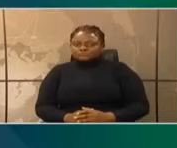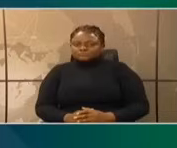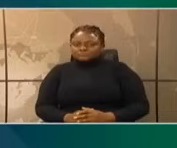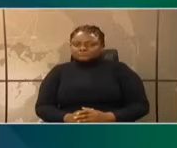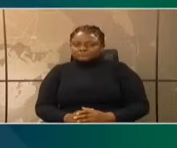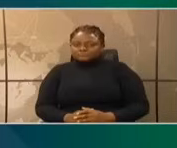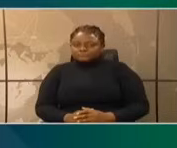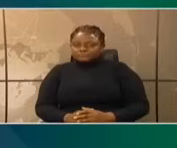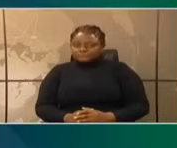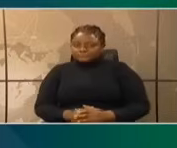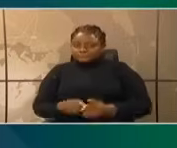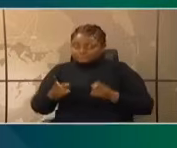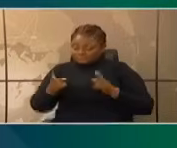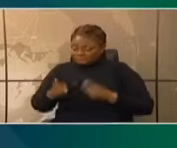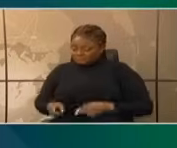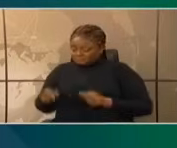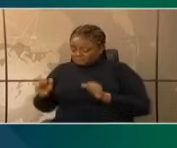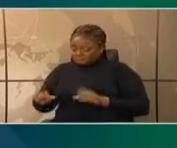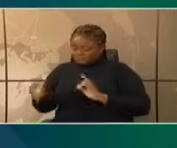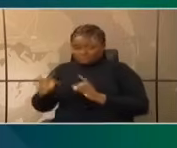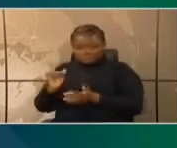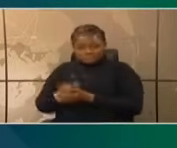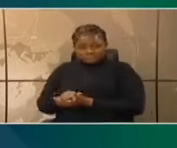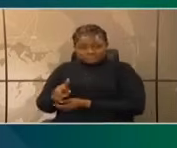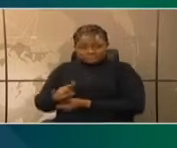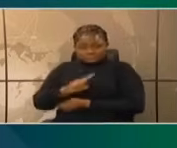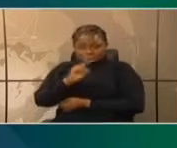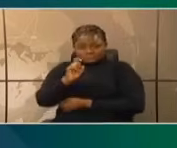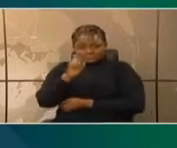way ni pa bet bi ayade we